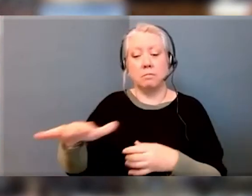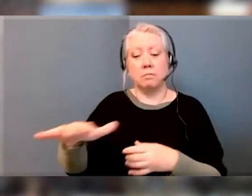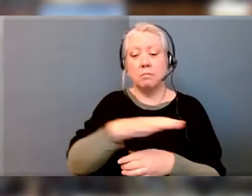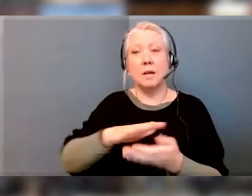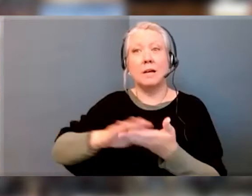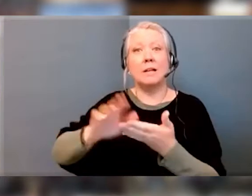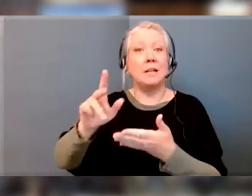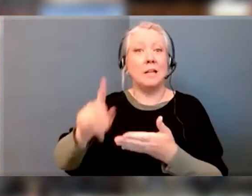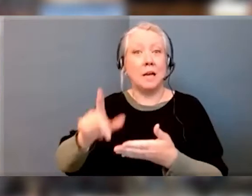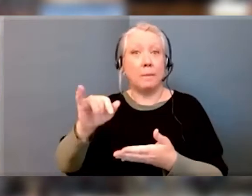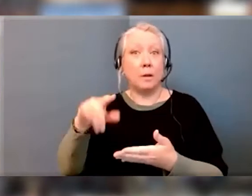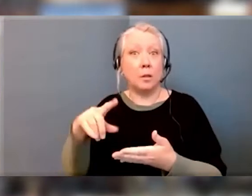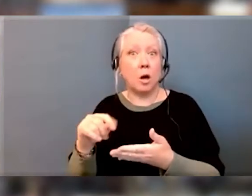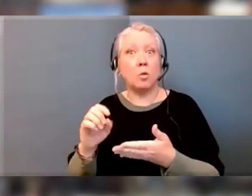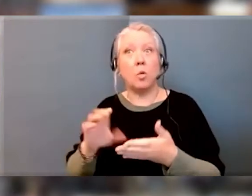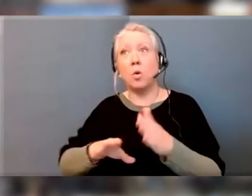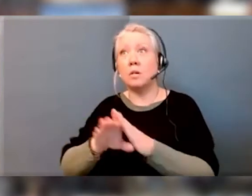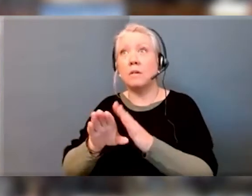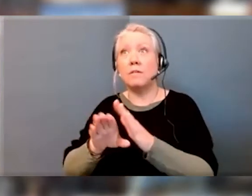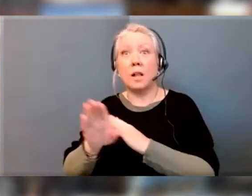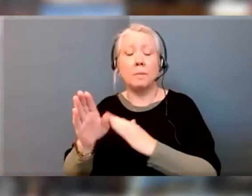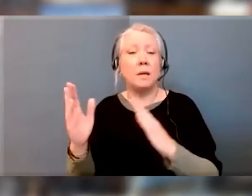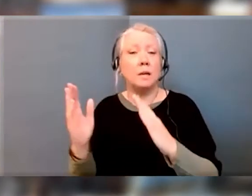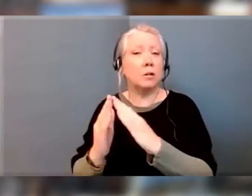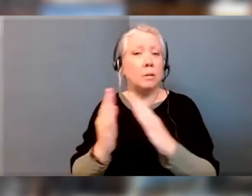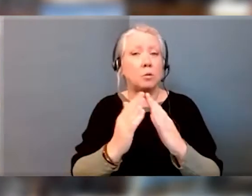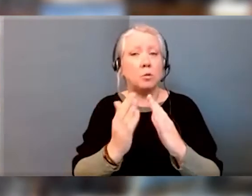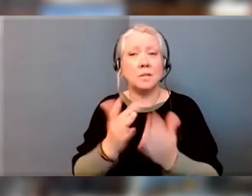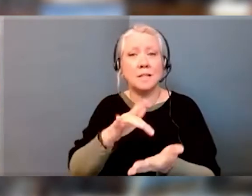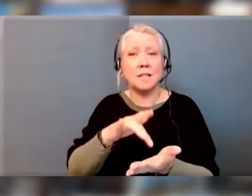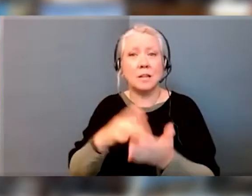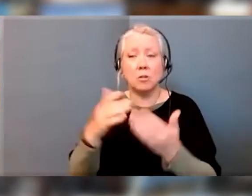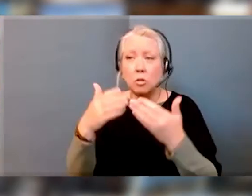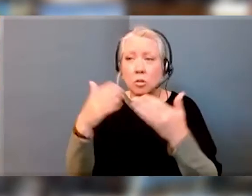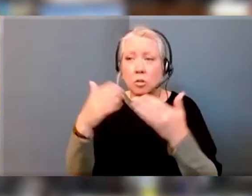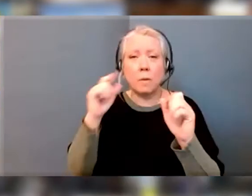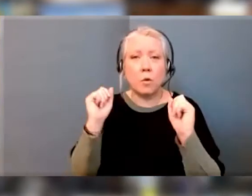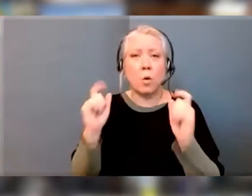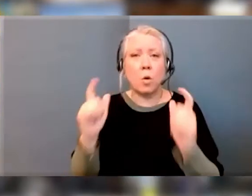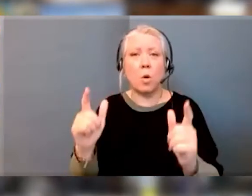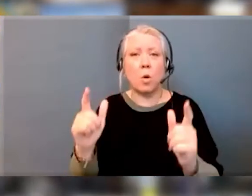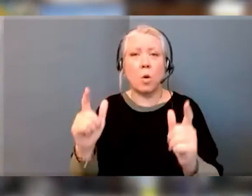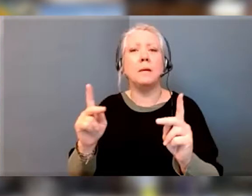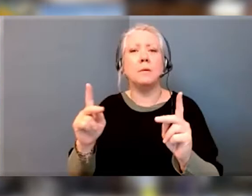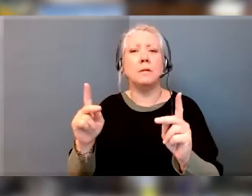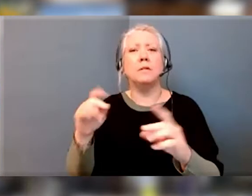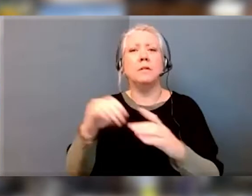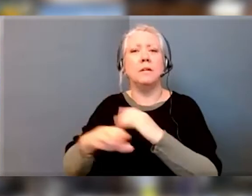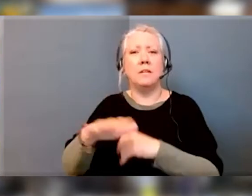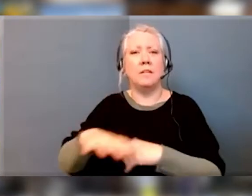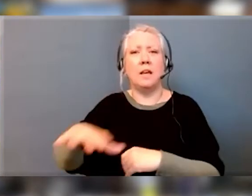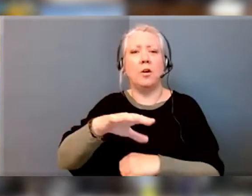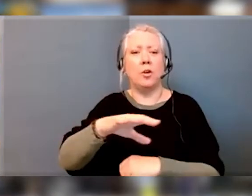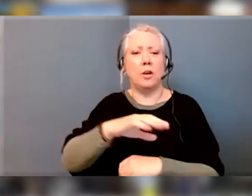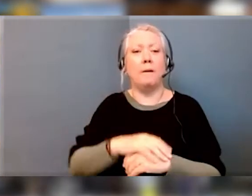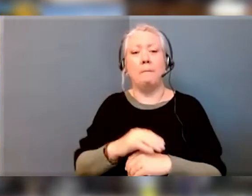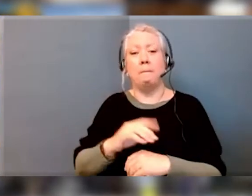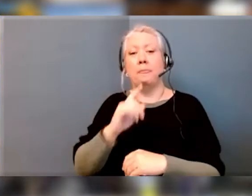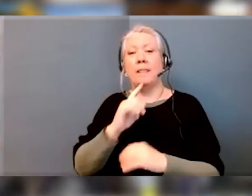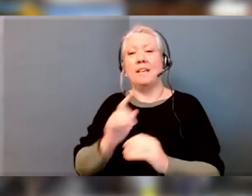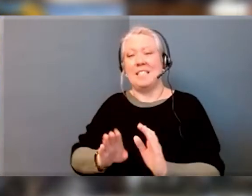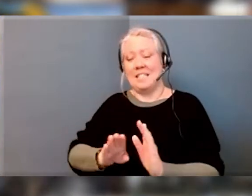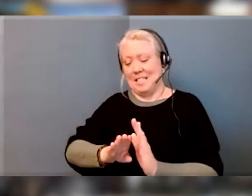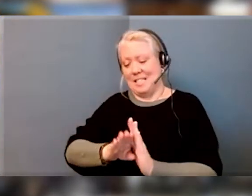the development of a neighborhood community center that's open to all residents in a qualifying area. And the key word there is development of a